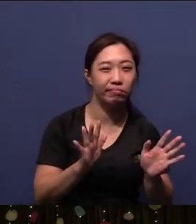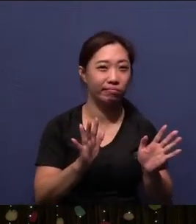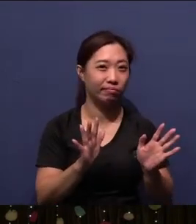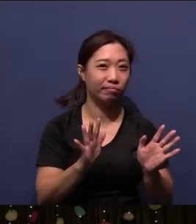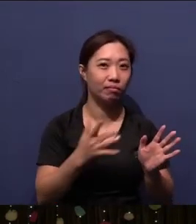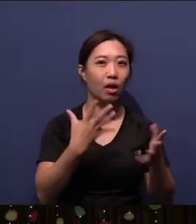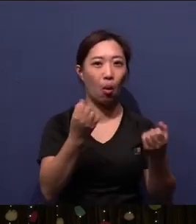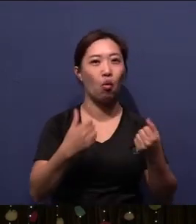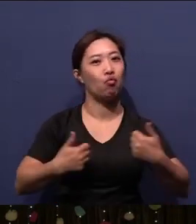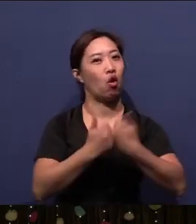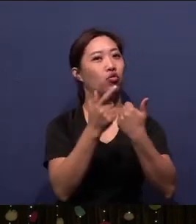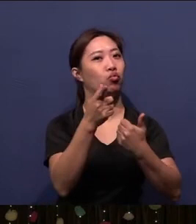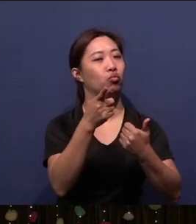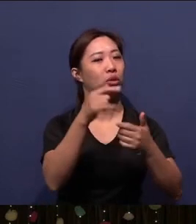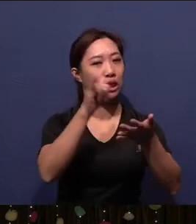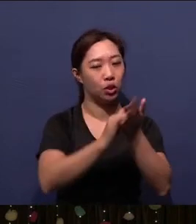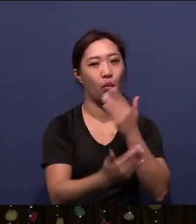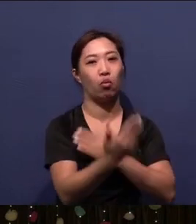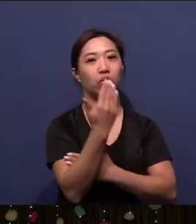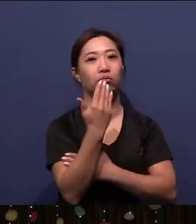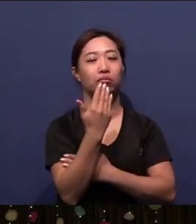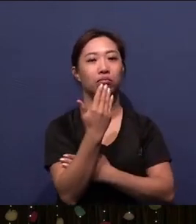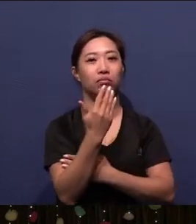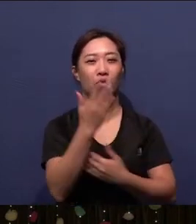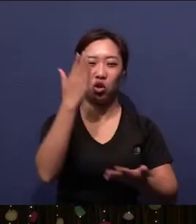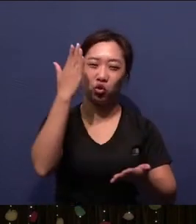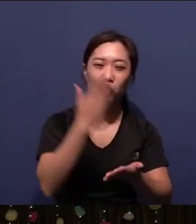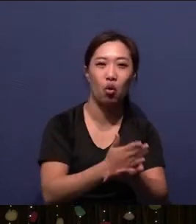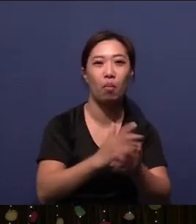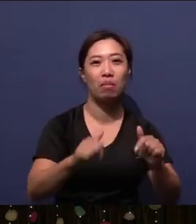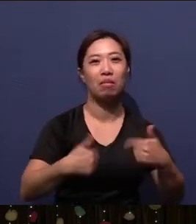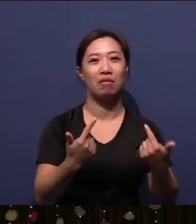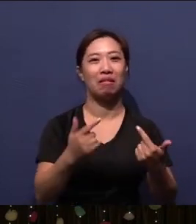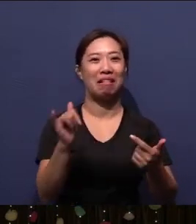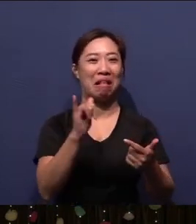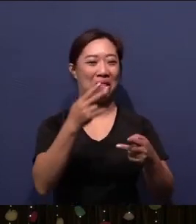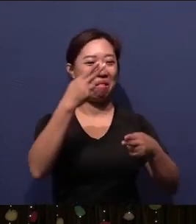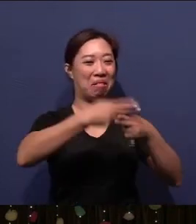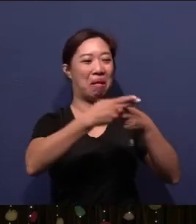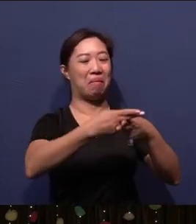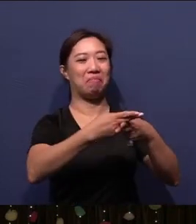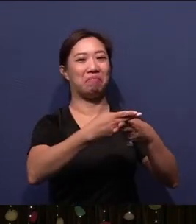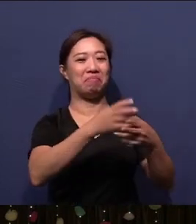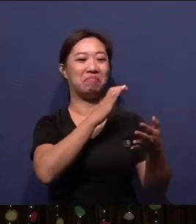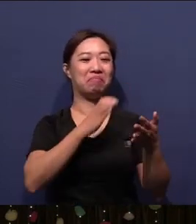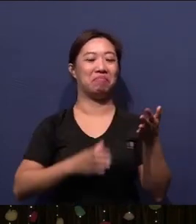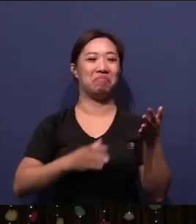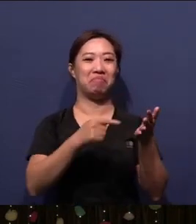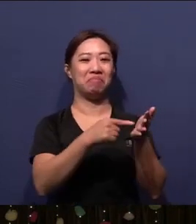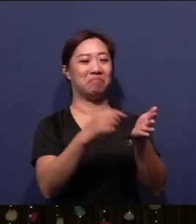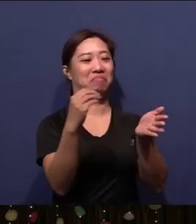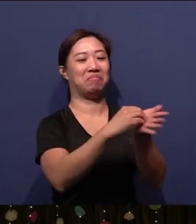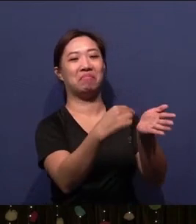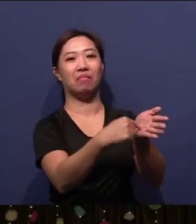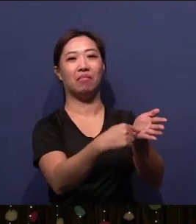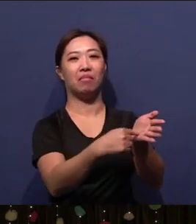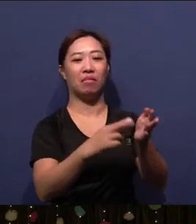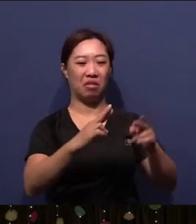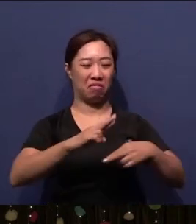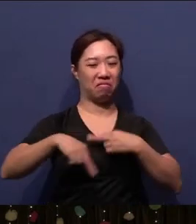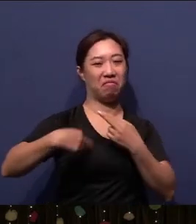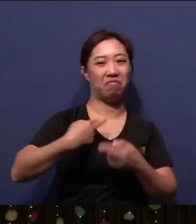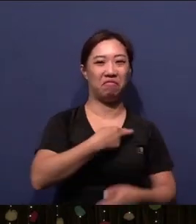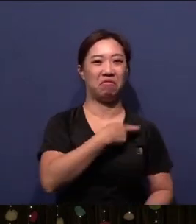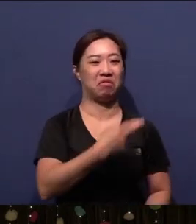I want to challenge you this morning. Stop living as a nominal Christian. Stop playing church. Stop playing religion.